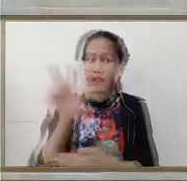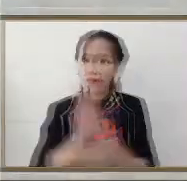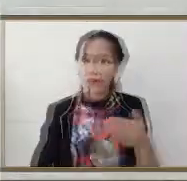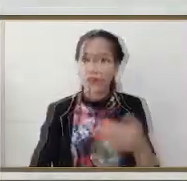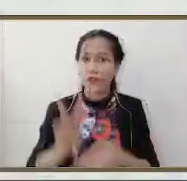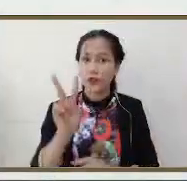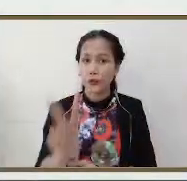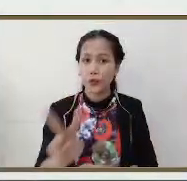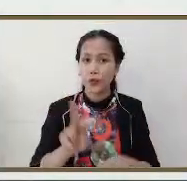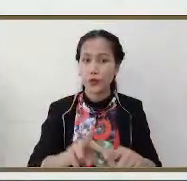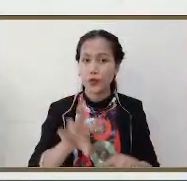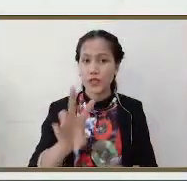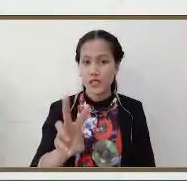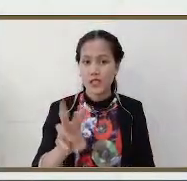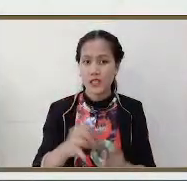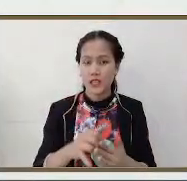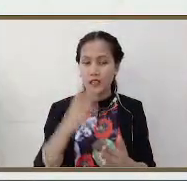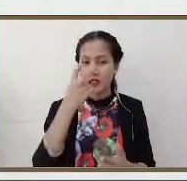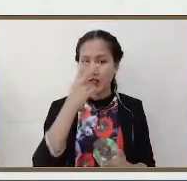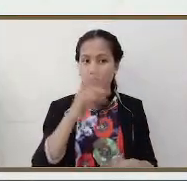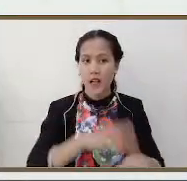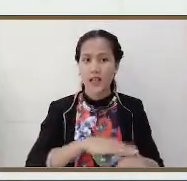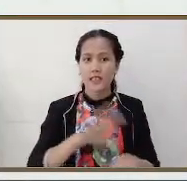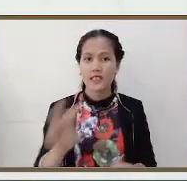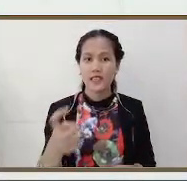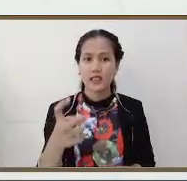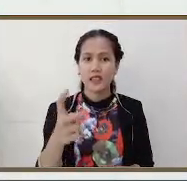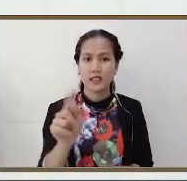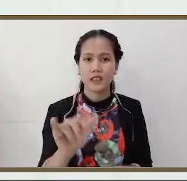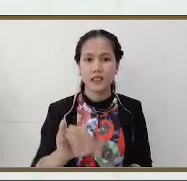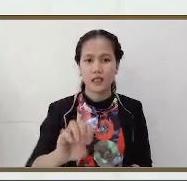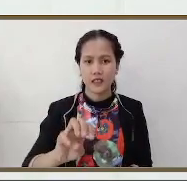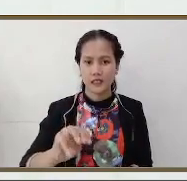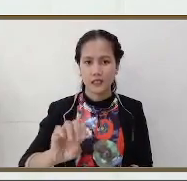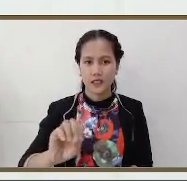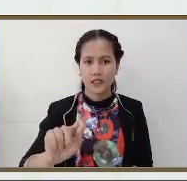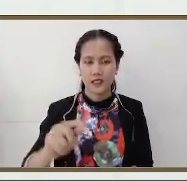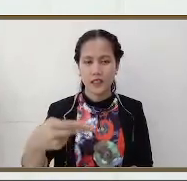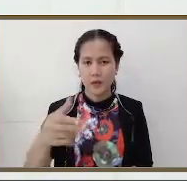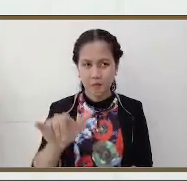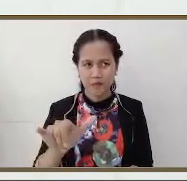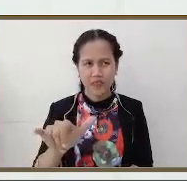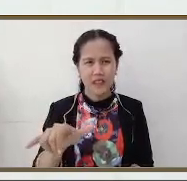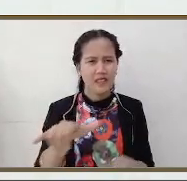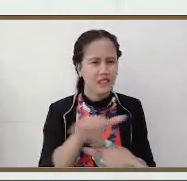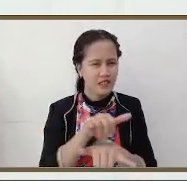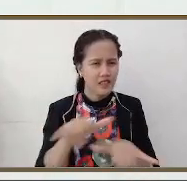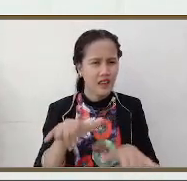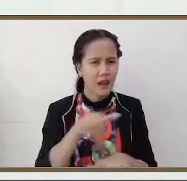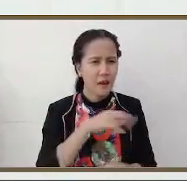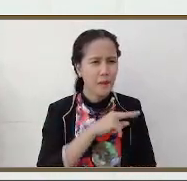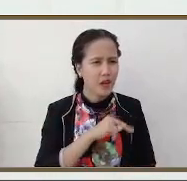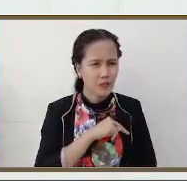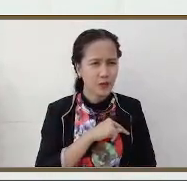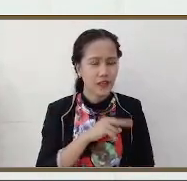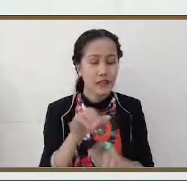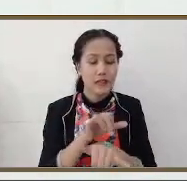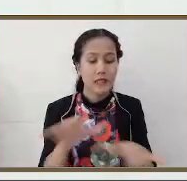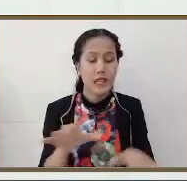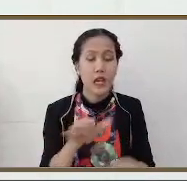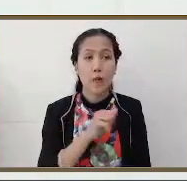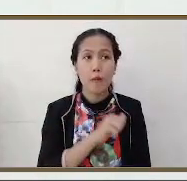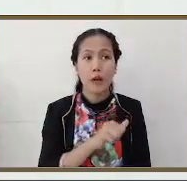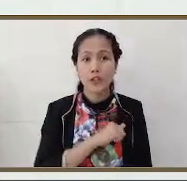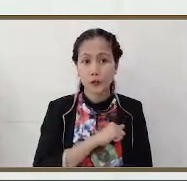na makikita natin sa book of 2 Timothy. The same nature. You see that? At sino po yung tinutukoy po dito sa book of Hosea